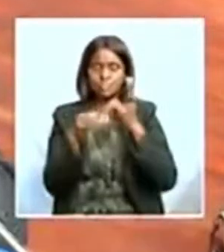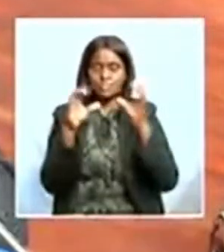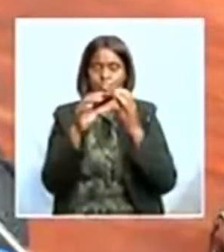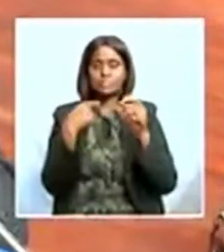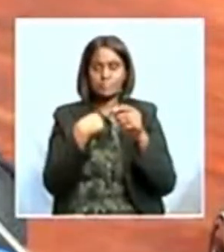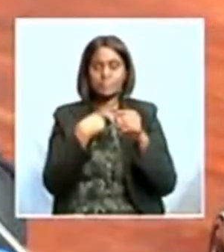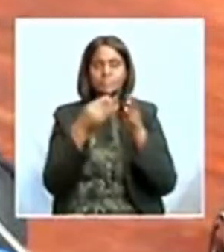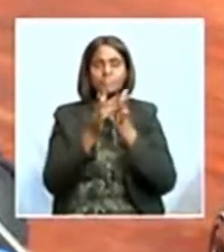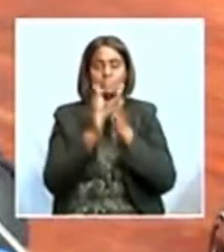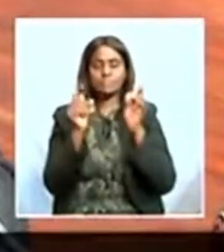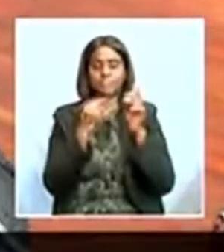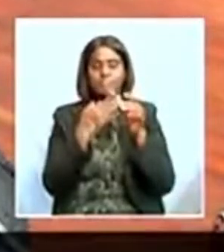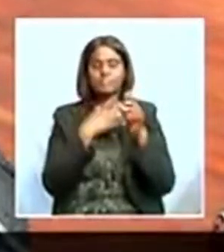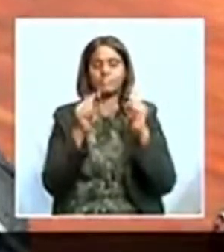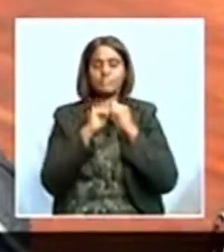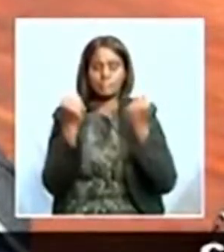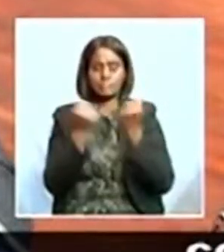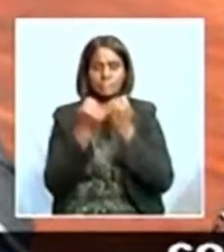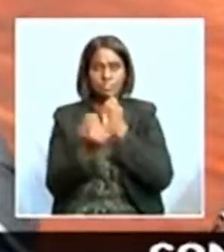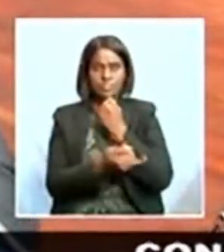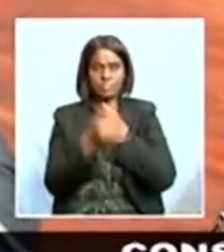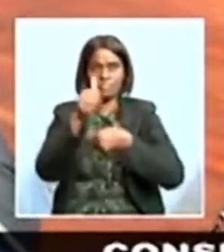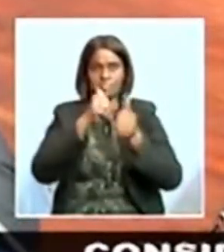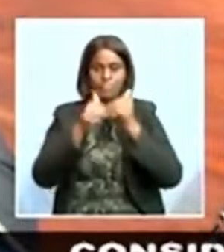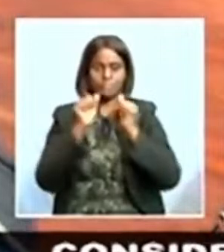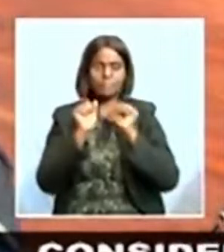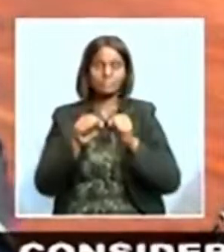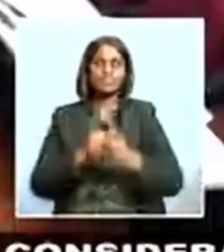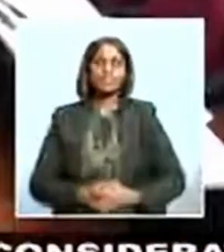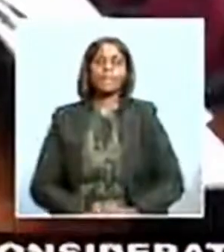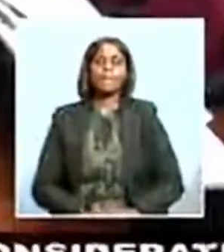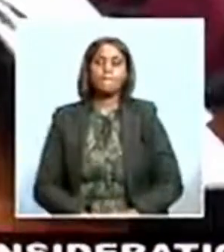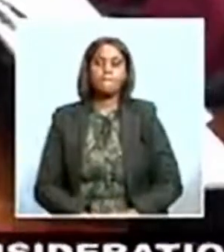upon my team to introduce themselves.